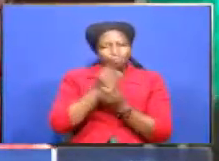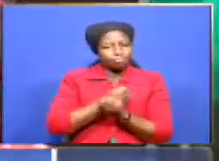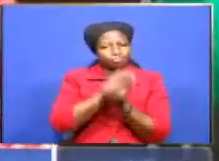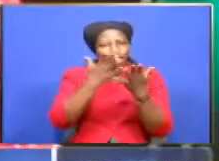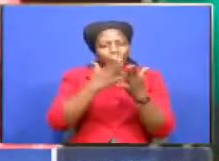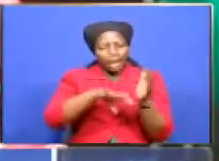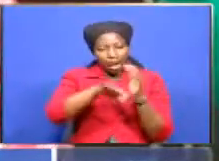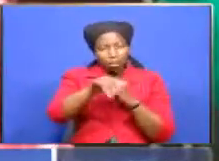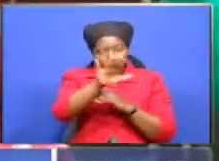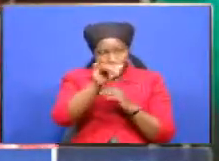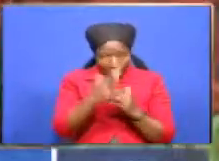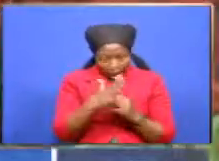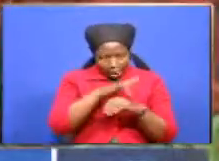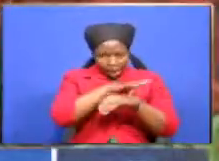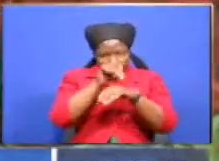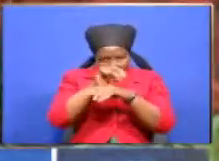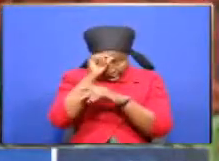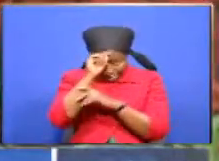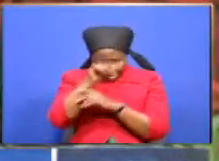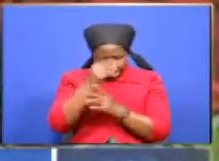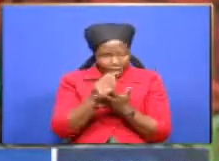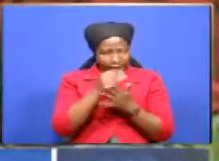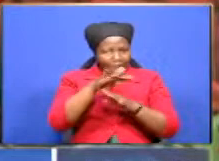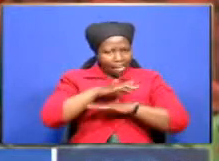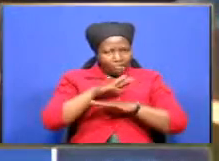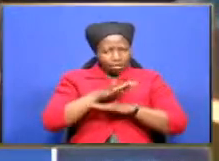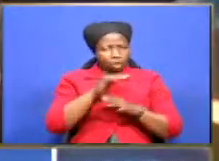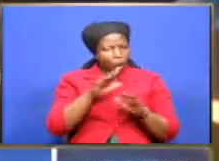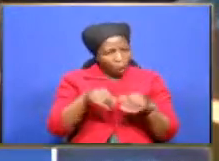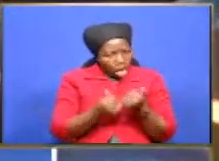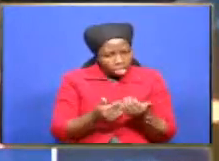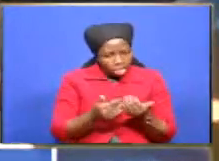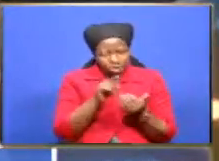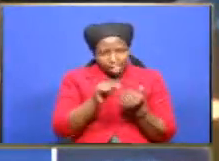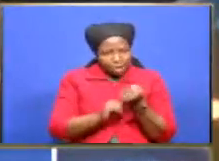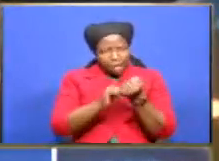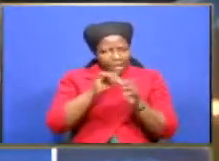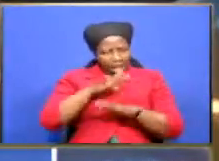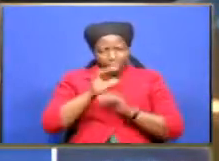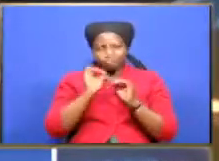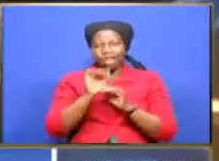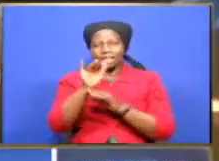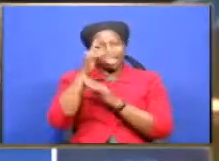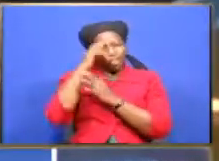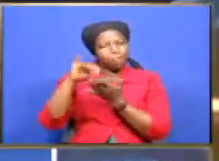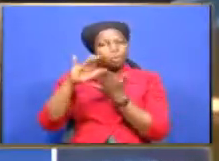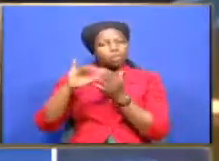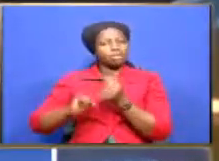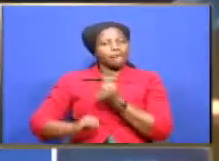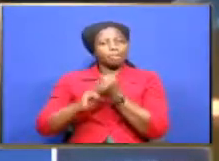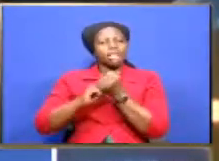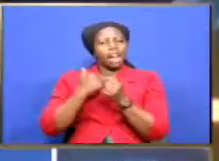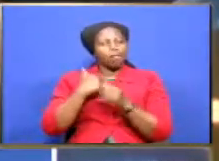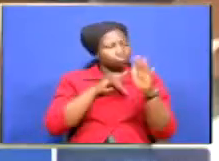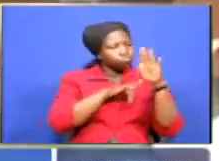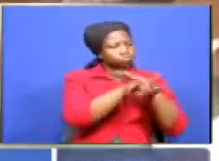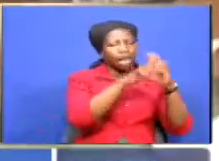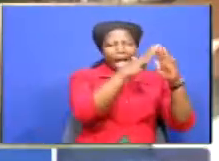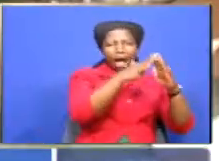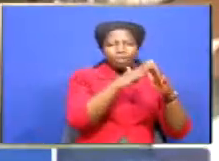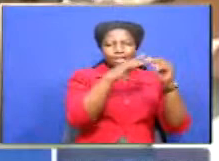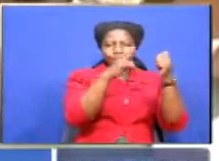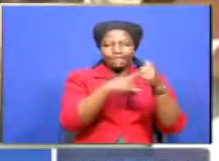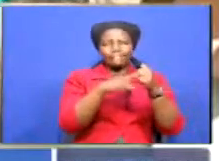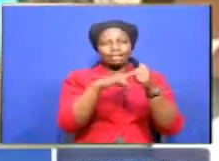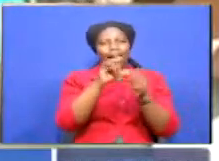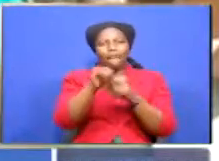national government was not enough, calling for more support. Nimeenda manyata moja, karibu watu sita wamesimia,